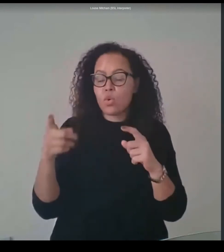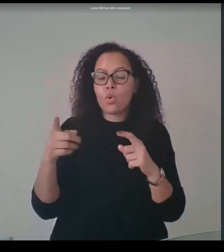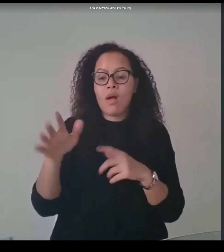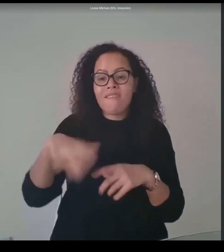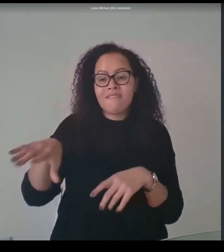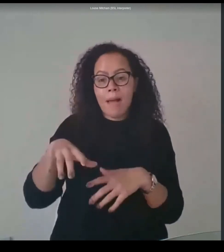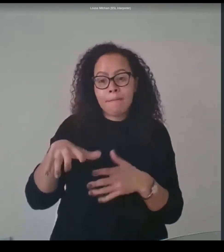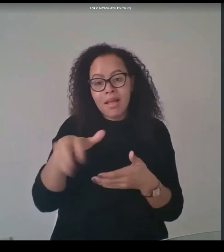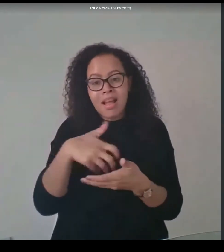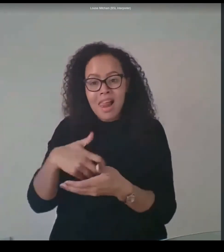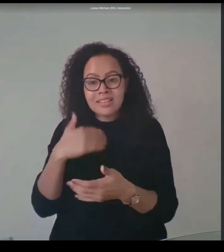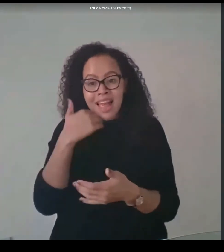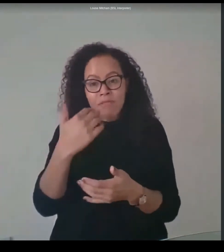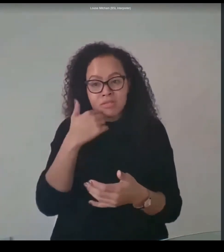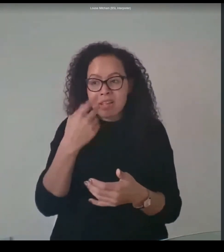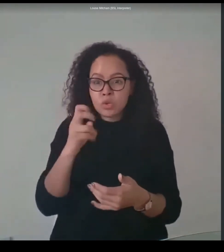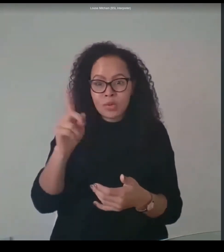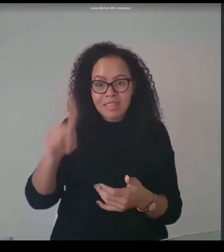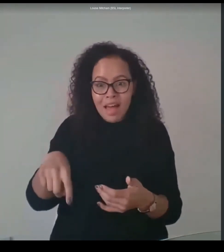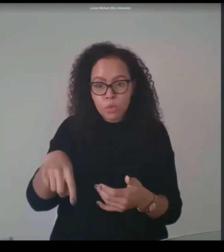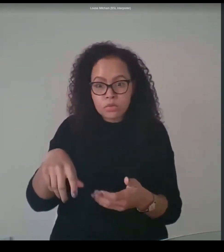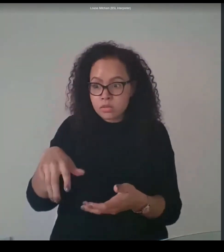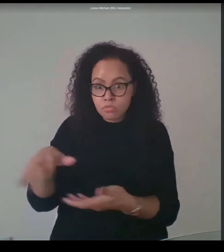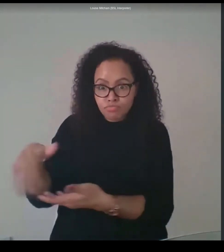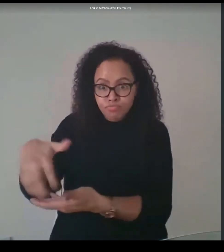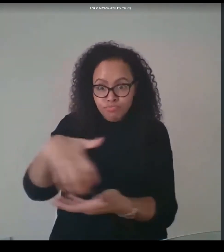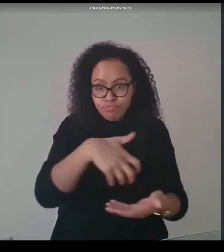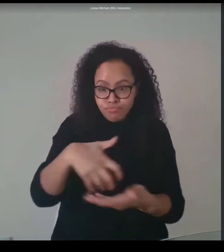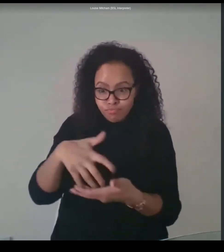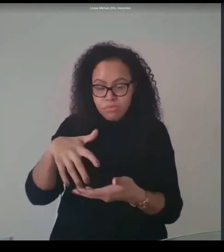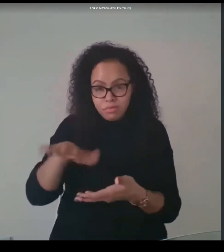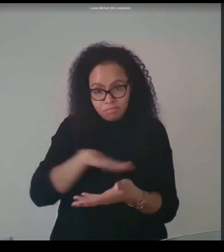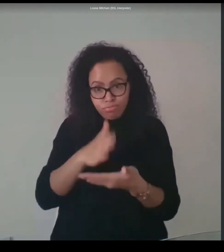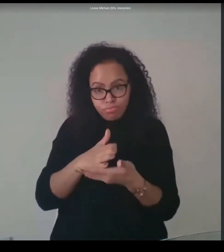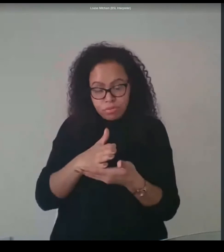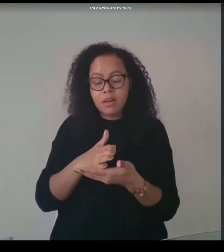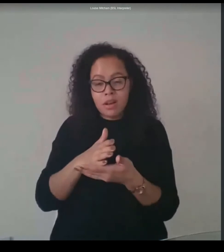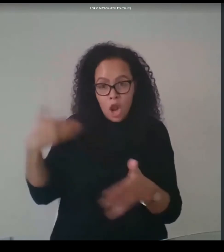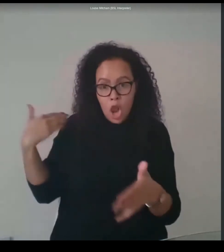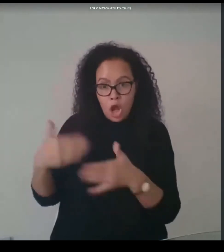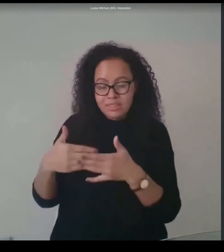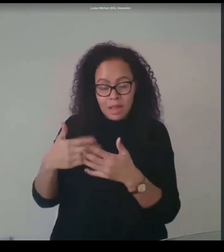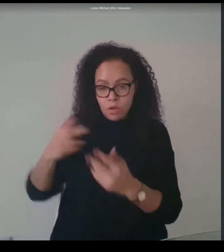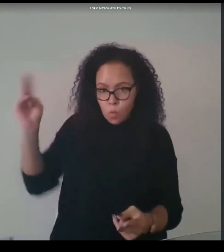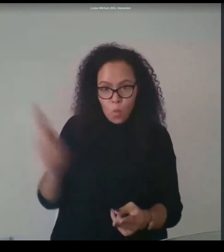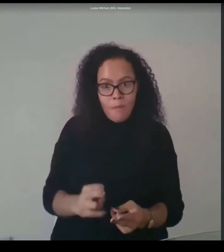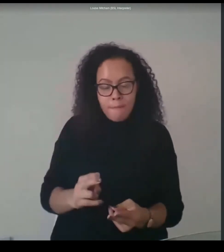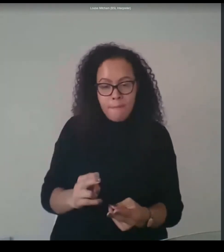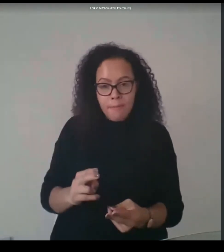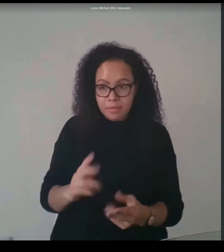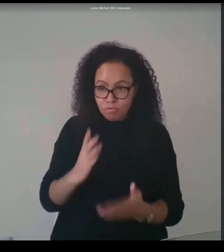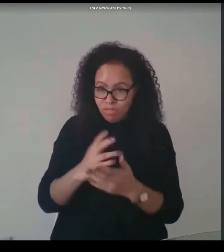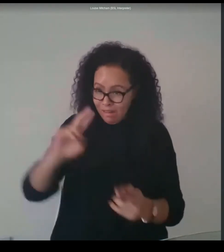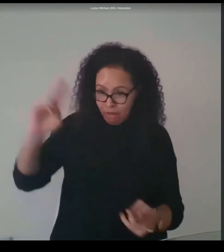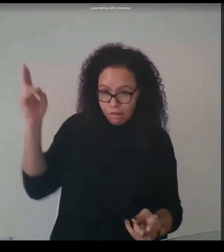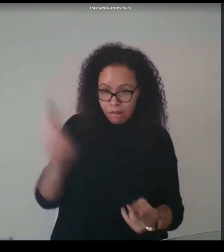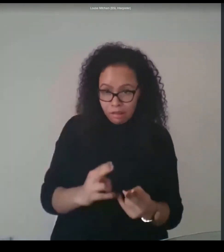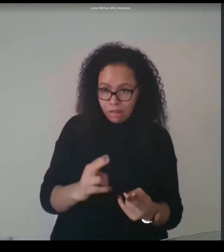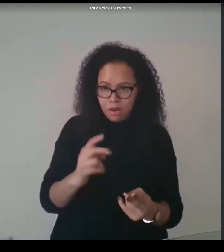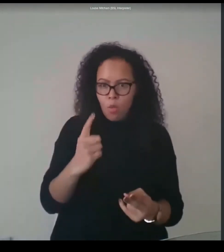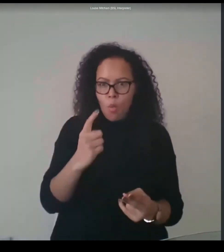being collected per day. And then suddenly the lockdown came, that dropped down dramatically to about a quarter of that. So we quickly had to figure out a